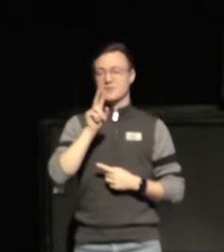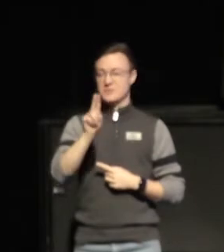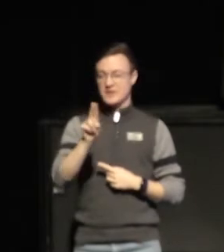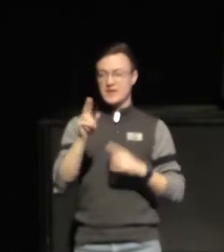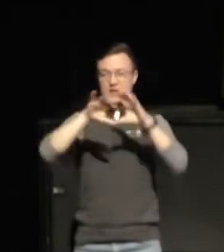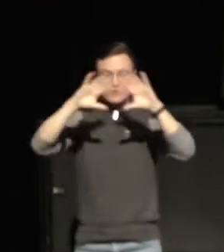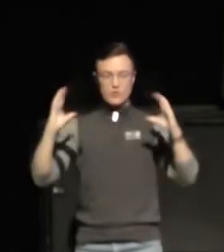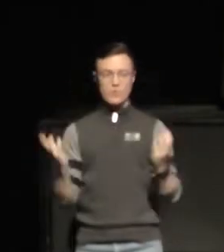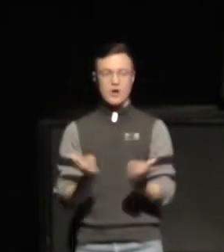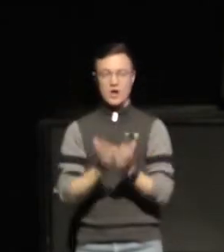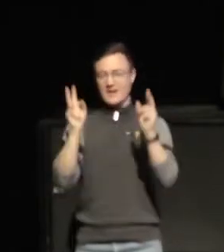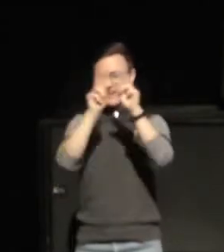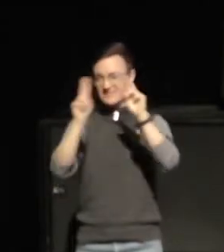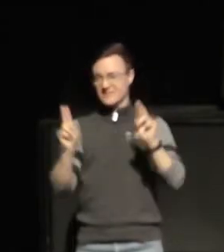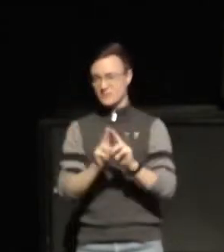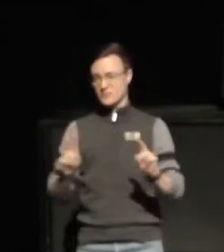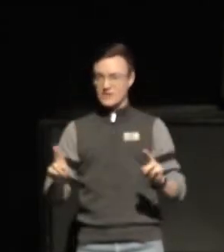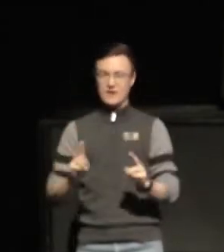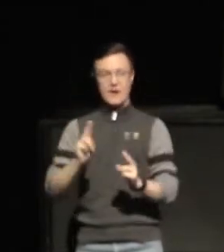human rights organization.